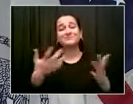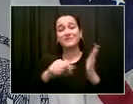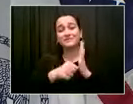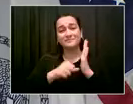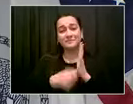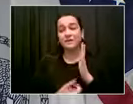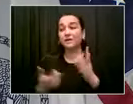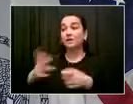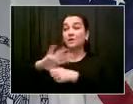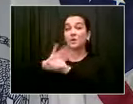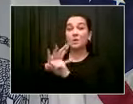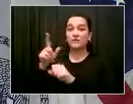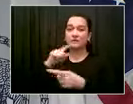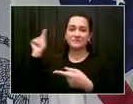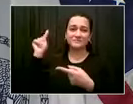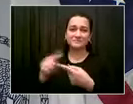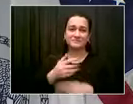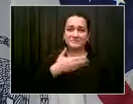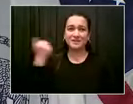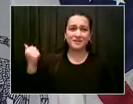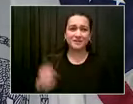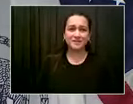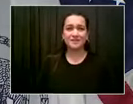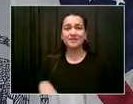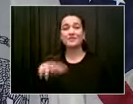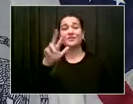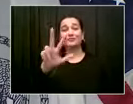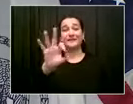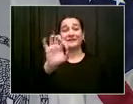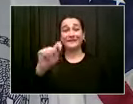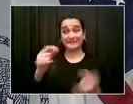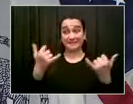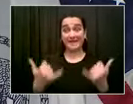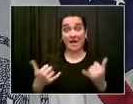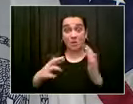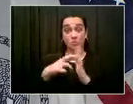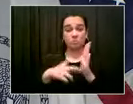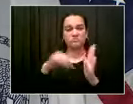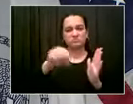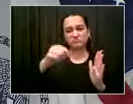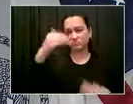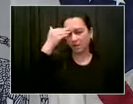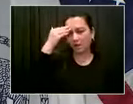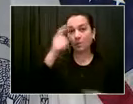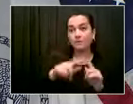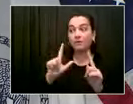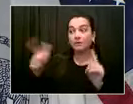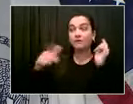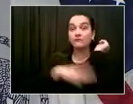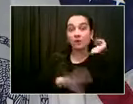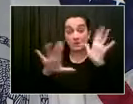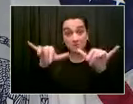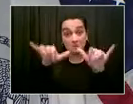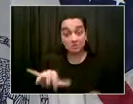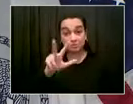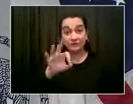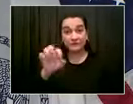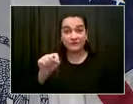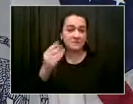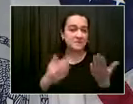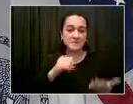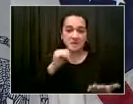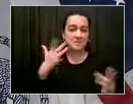again, we can't live in the past. We got to get ready for something very, very different. So we'll